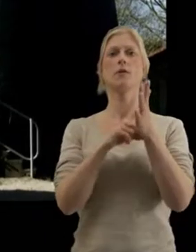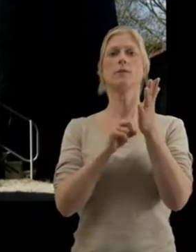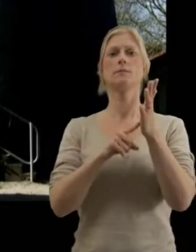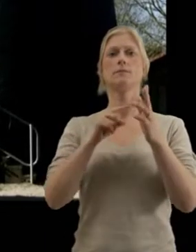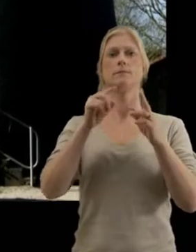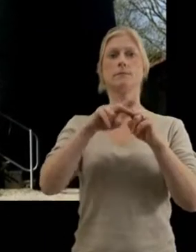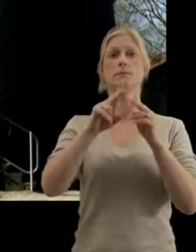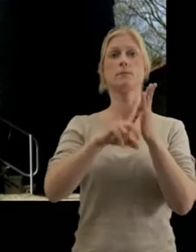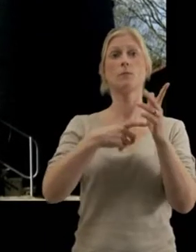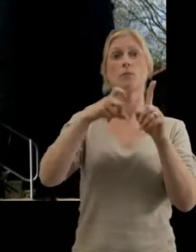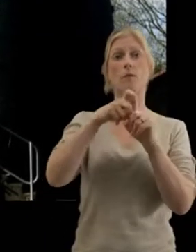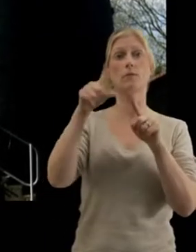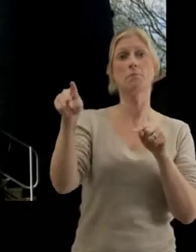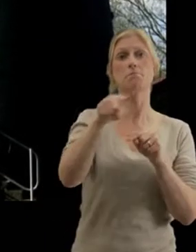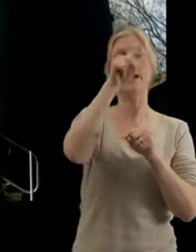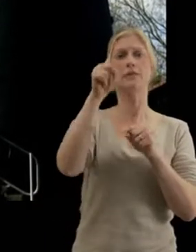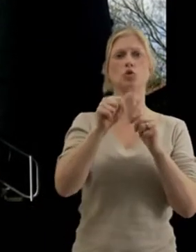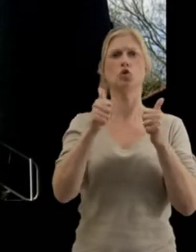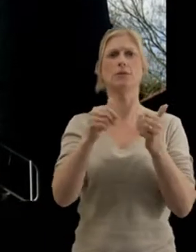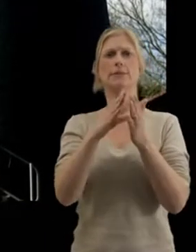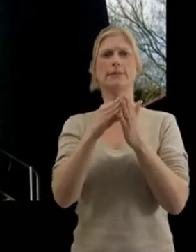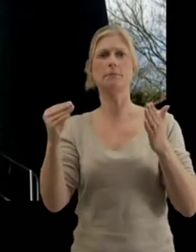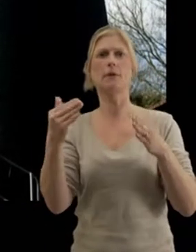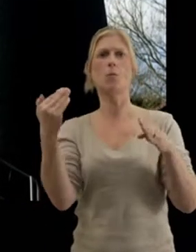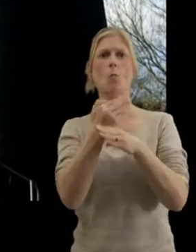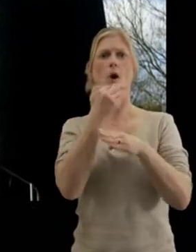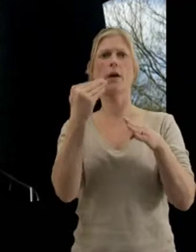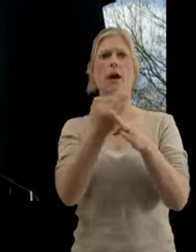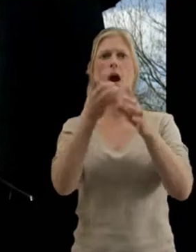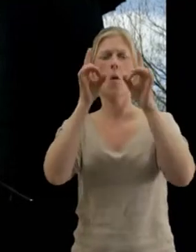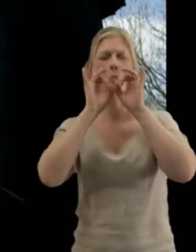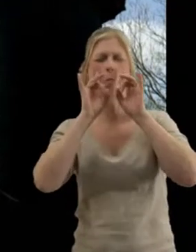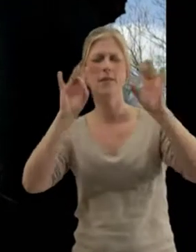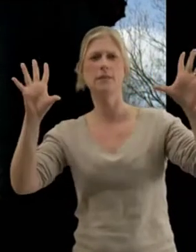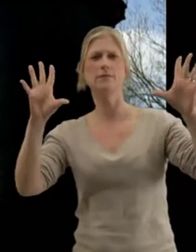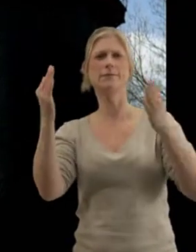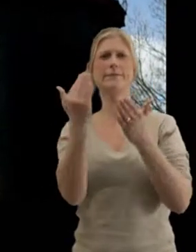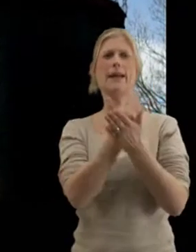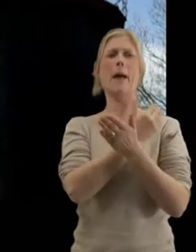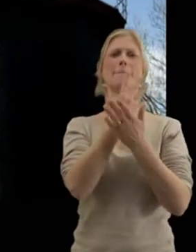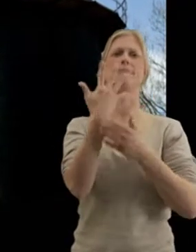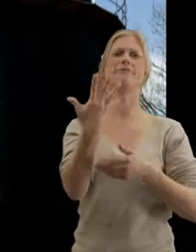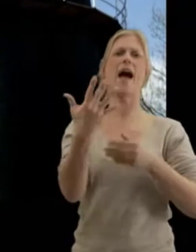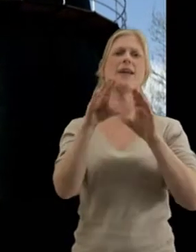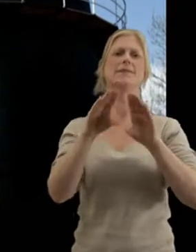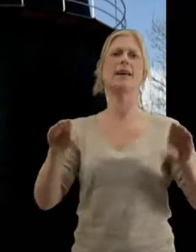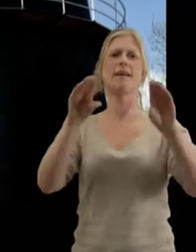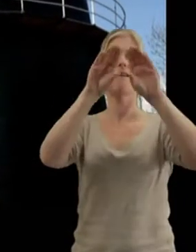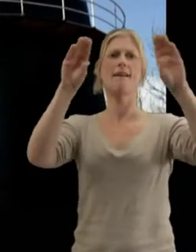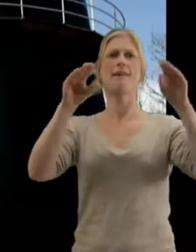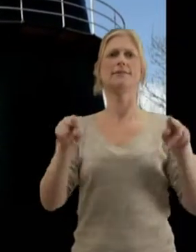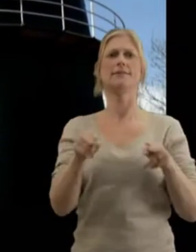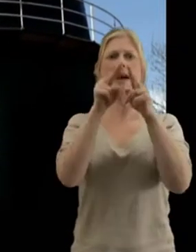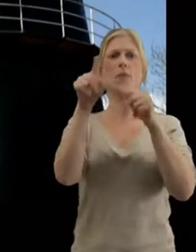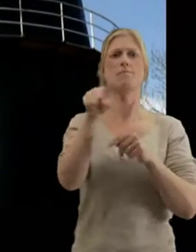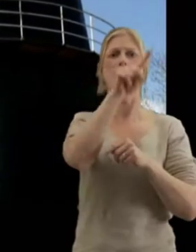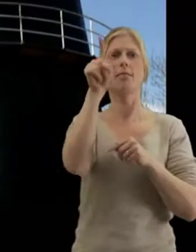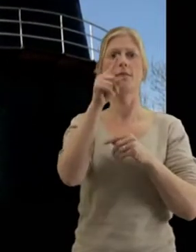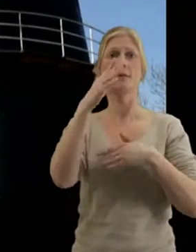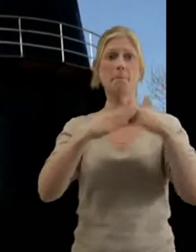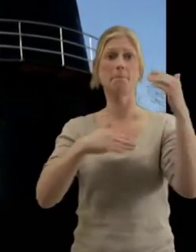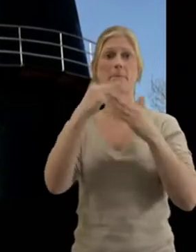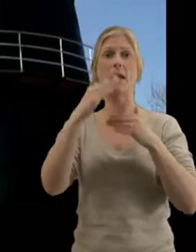Alford windmill is a fine example of a working and wonderfully preserved five-sailed tower mill. It was built